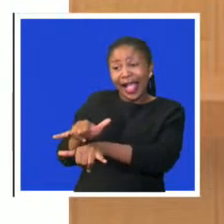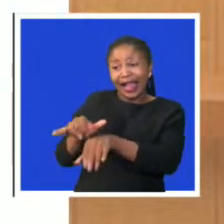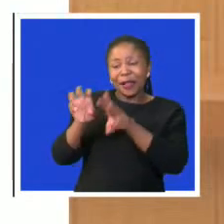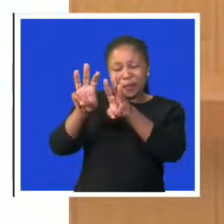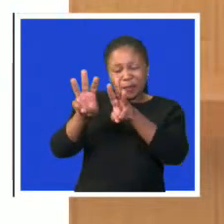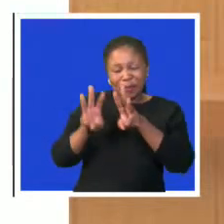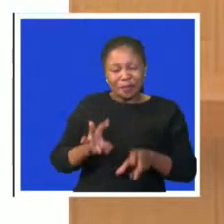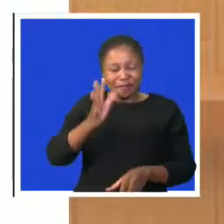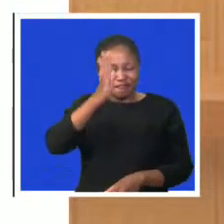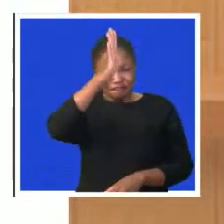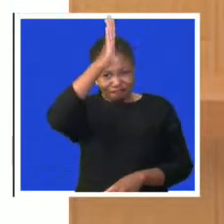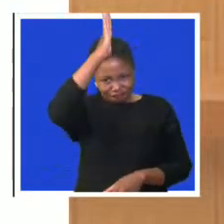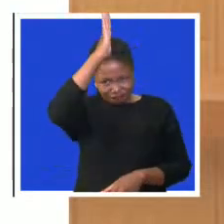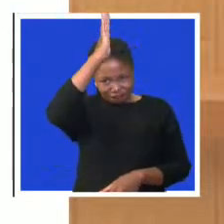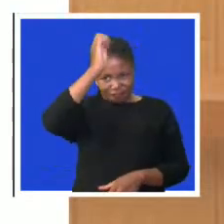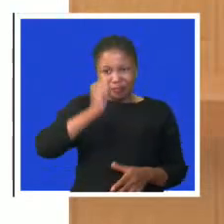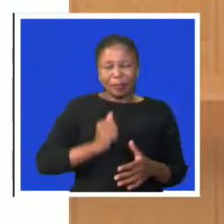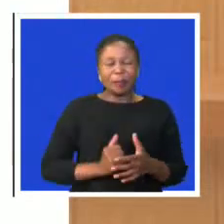learner,